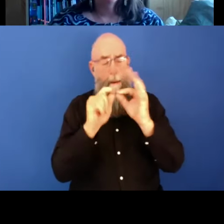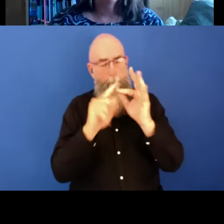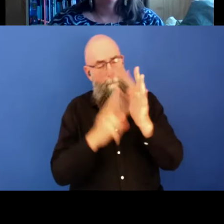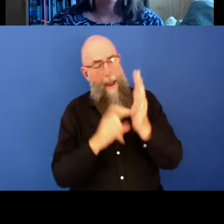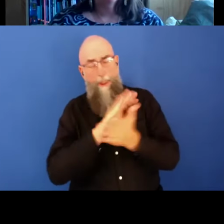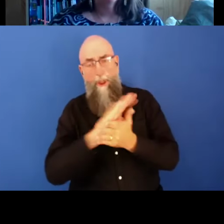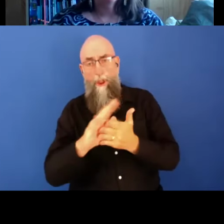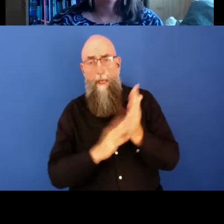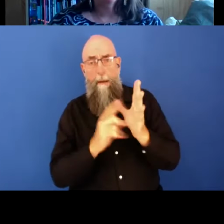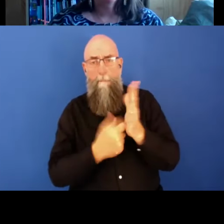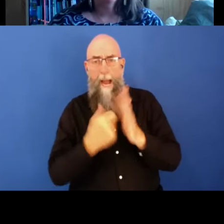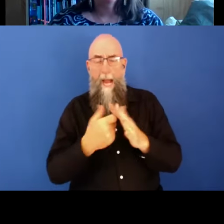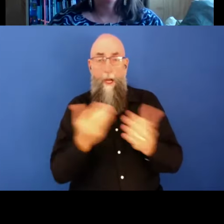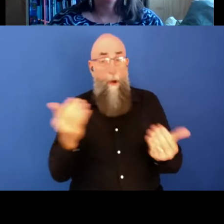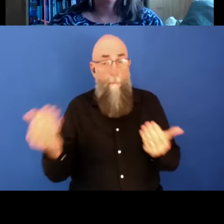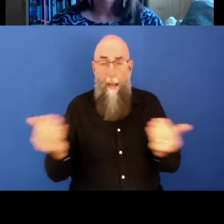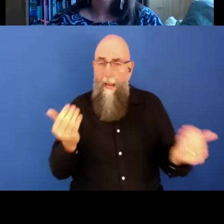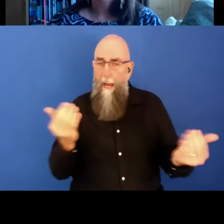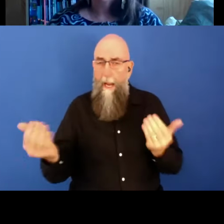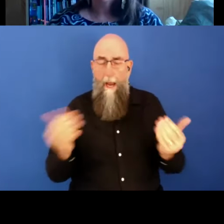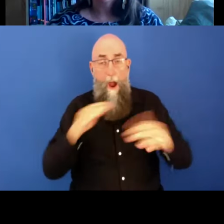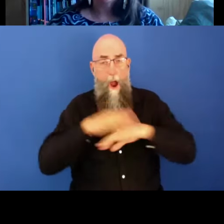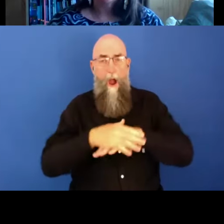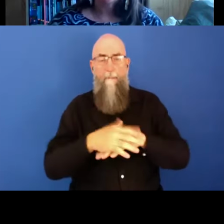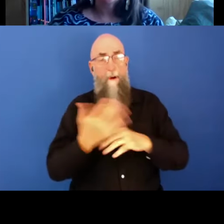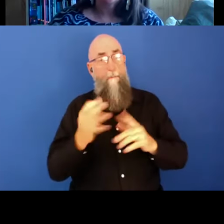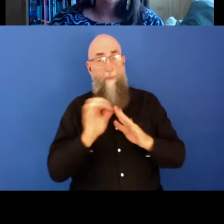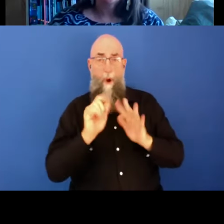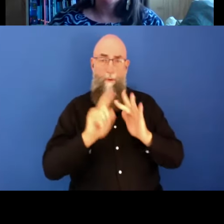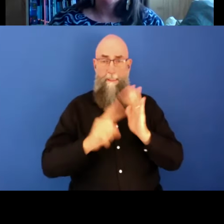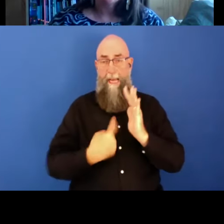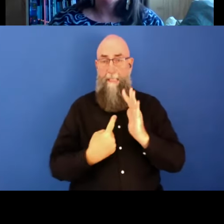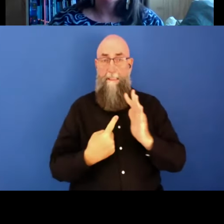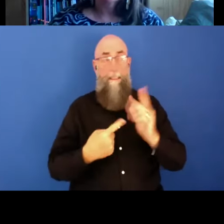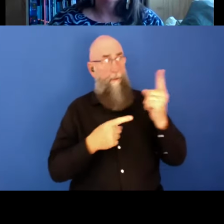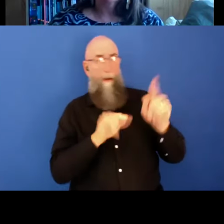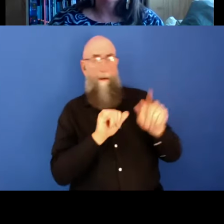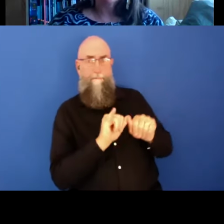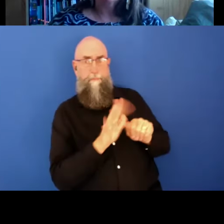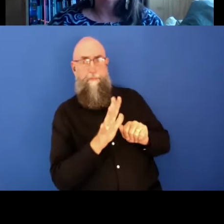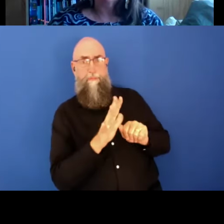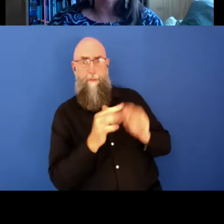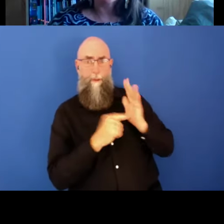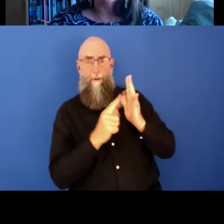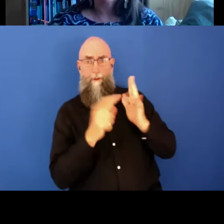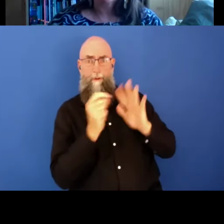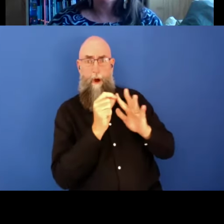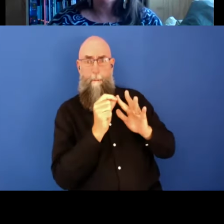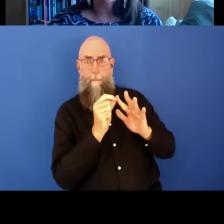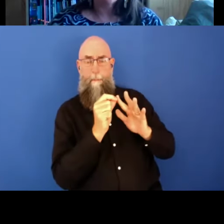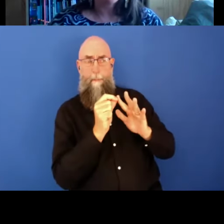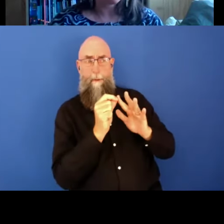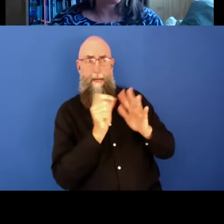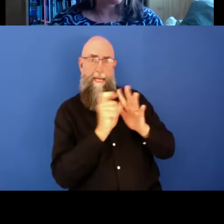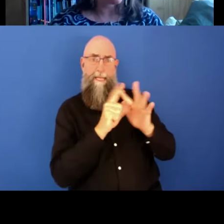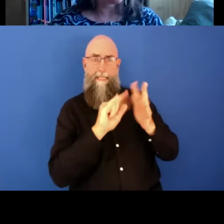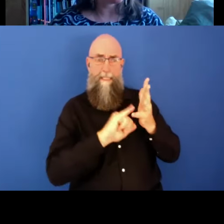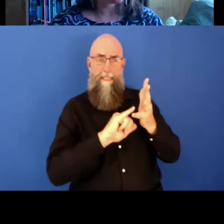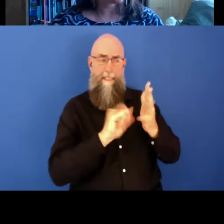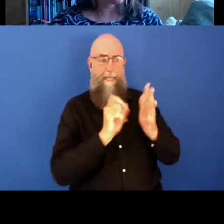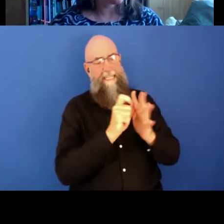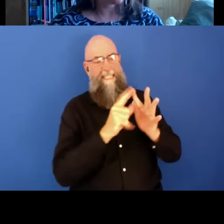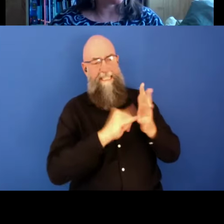top heavy design project i did not do that it felt like